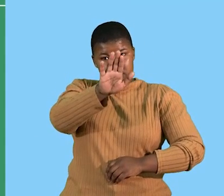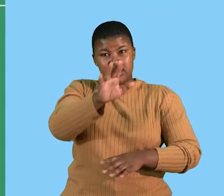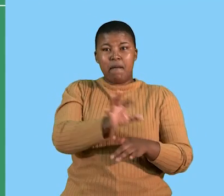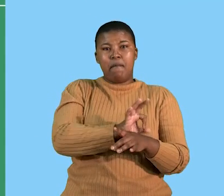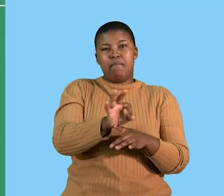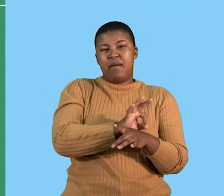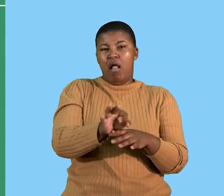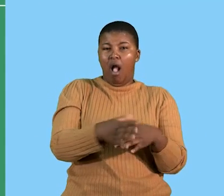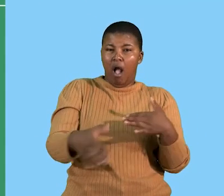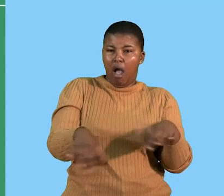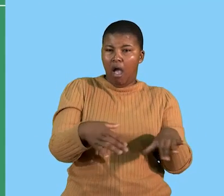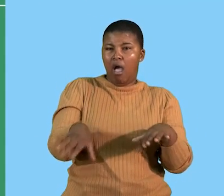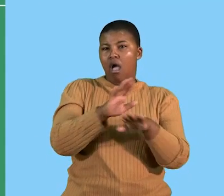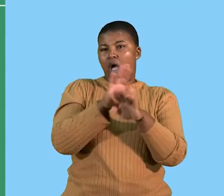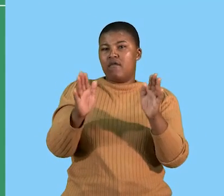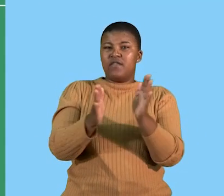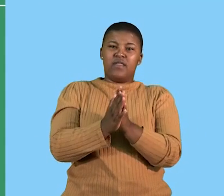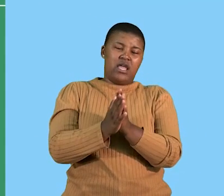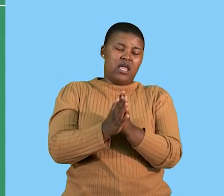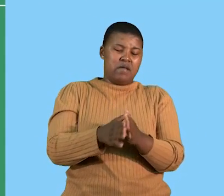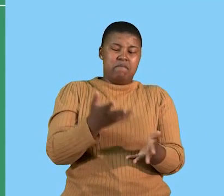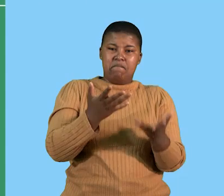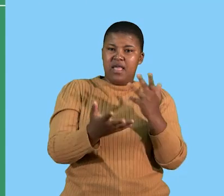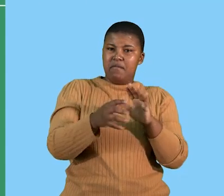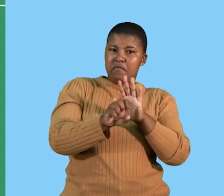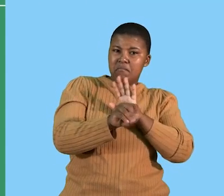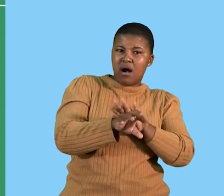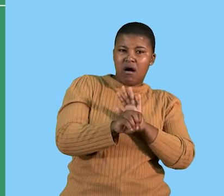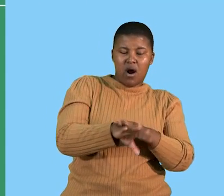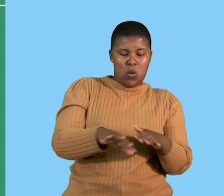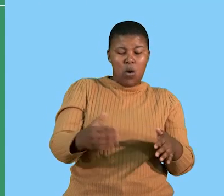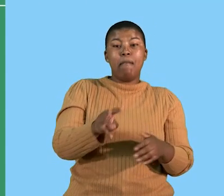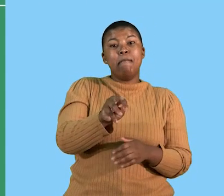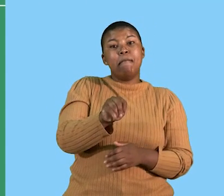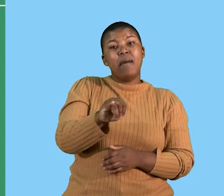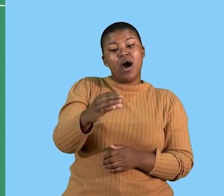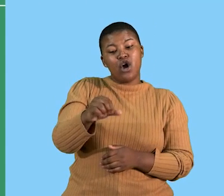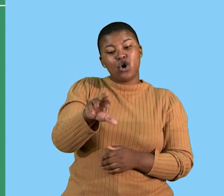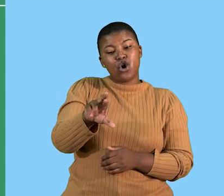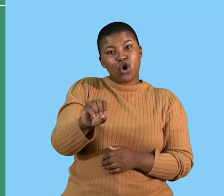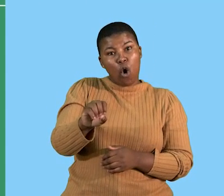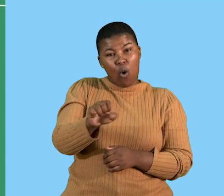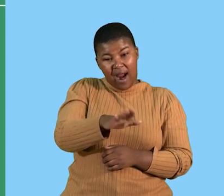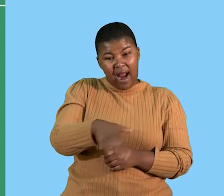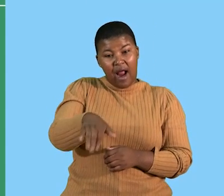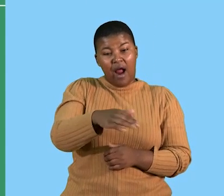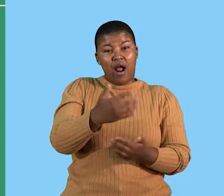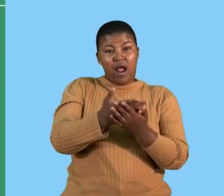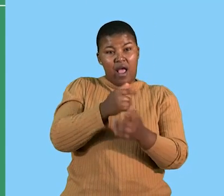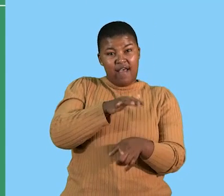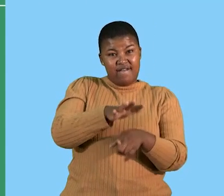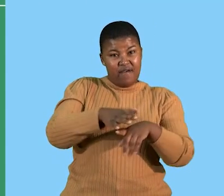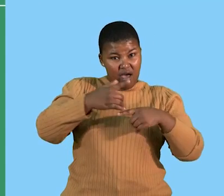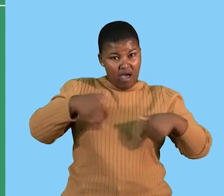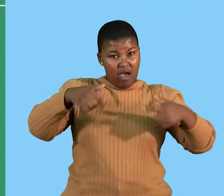then anything that may change in our micro or market or macro environment that can have an influence